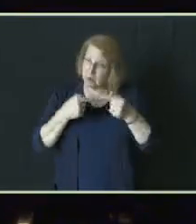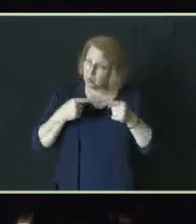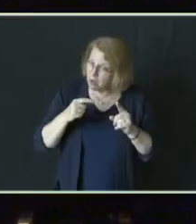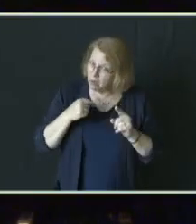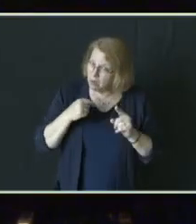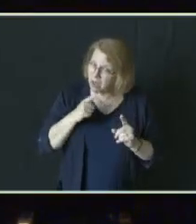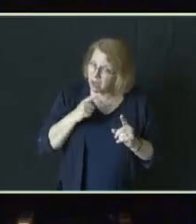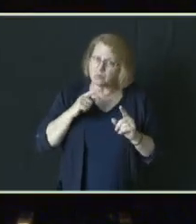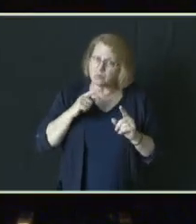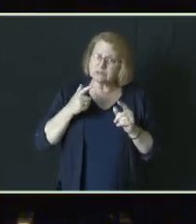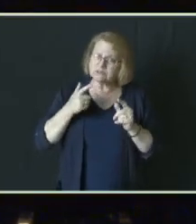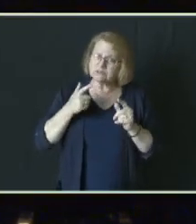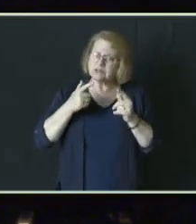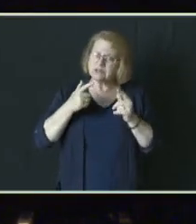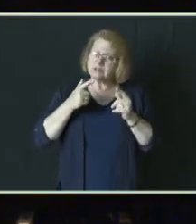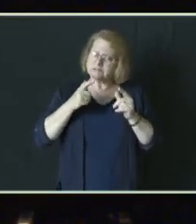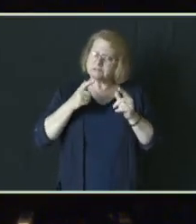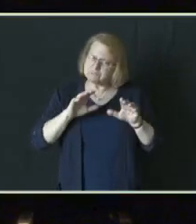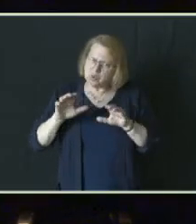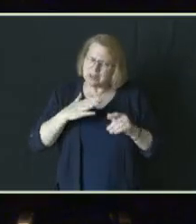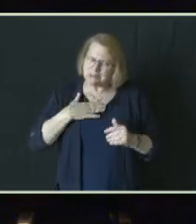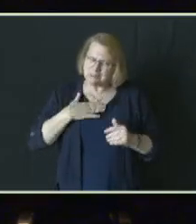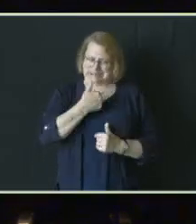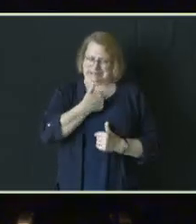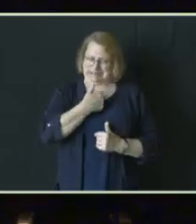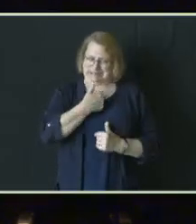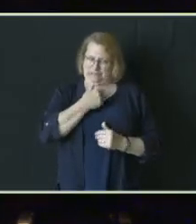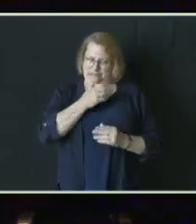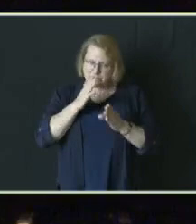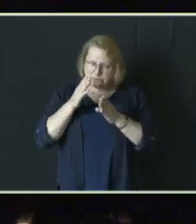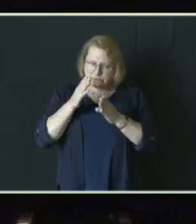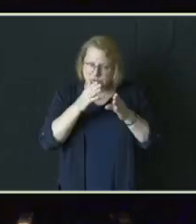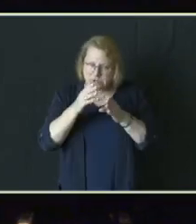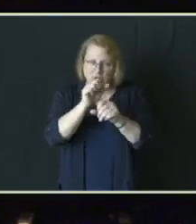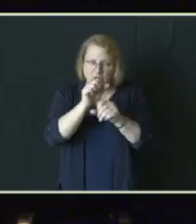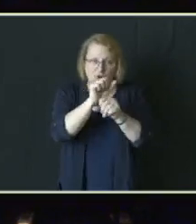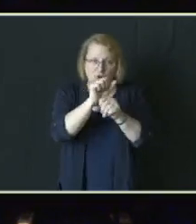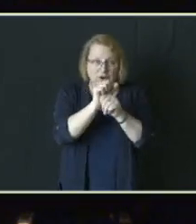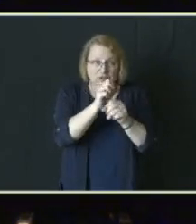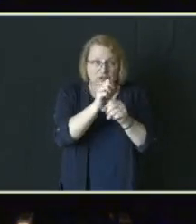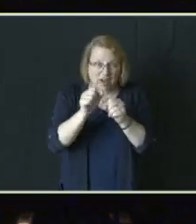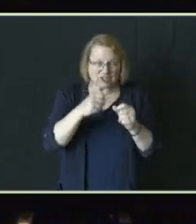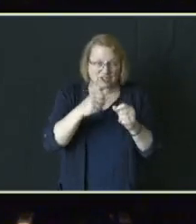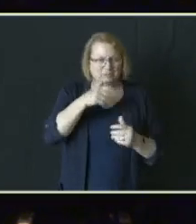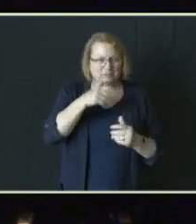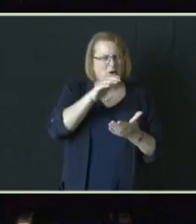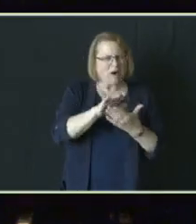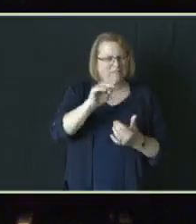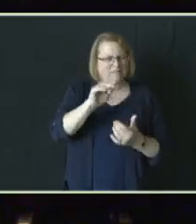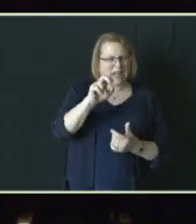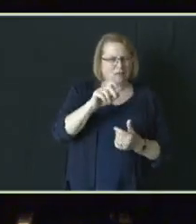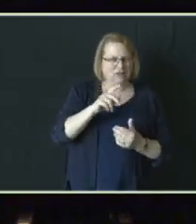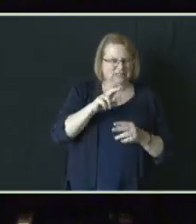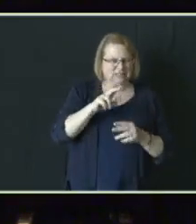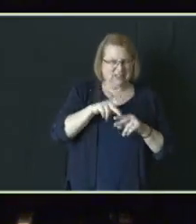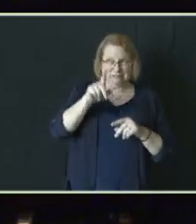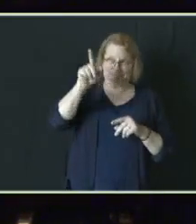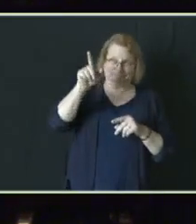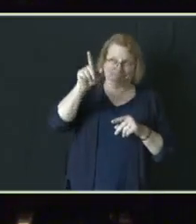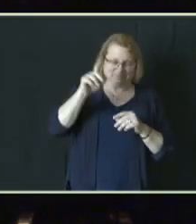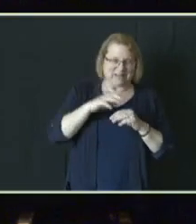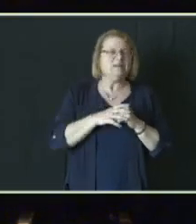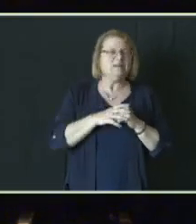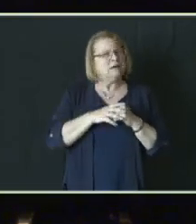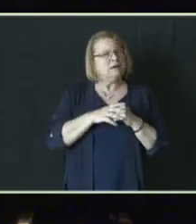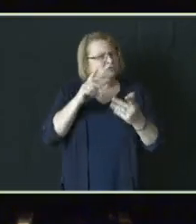this self-directed career management strategy, my wife Carol sitting up here did remind me on several